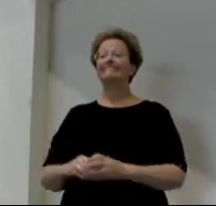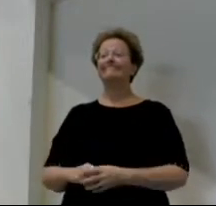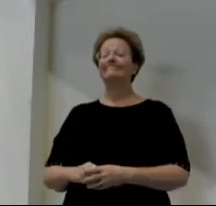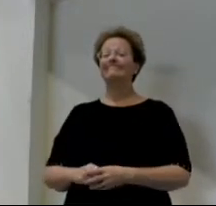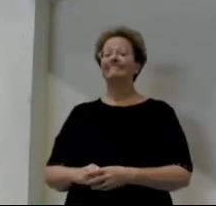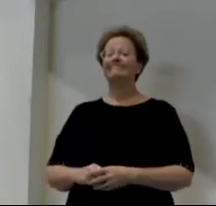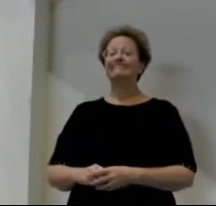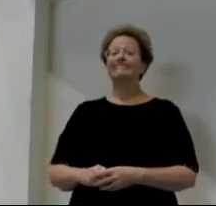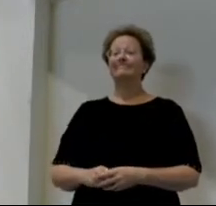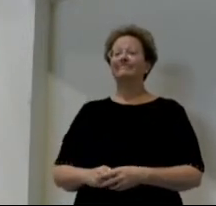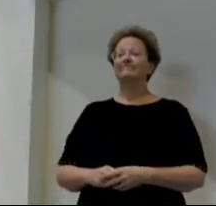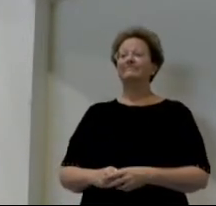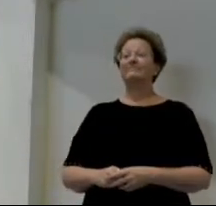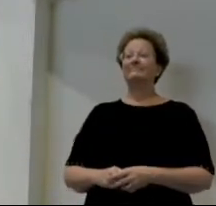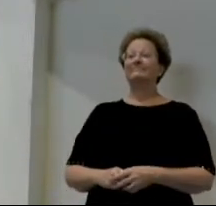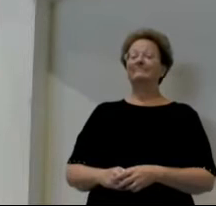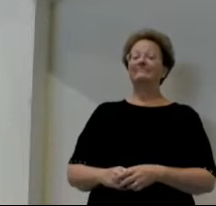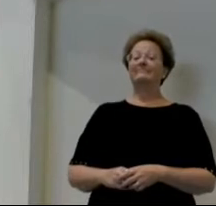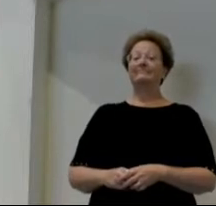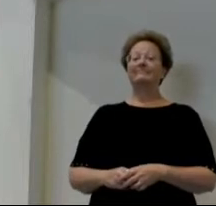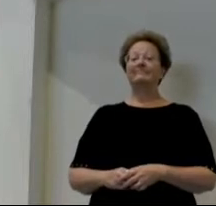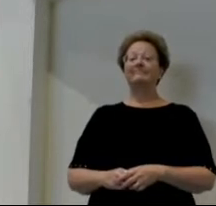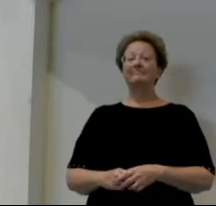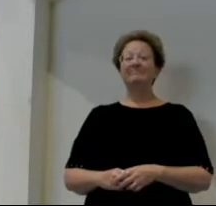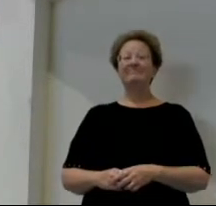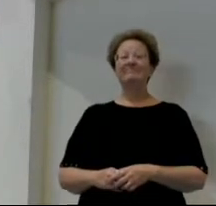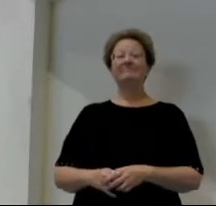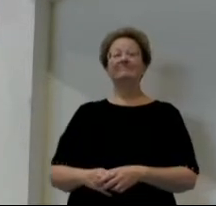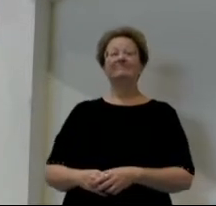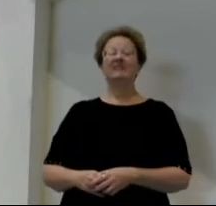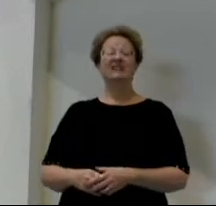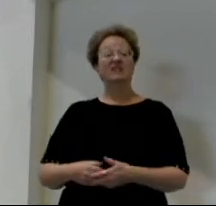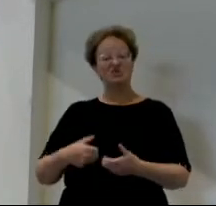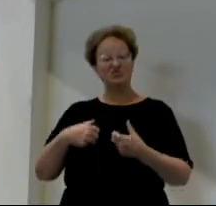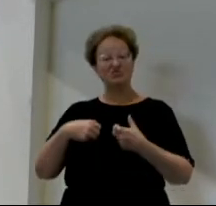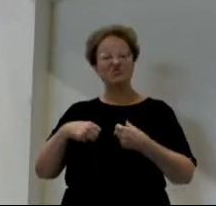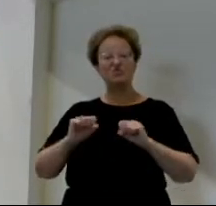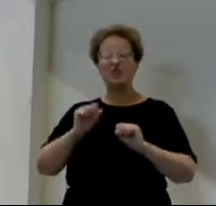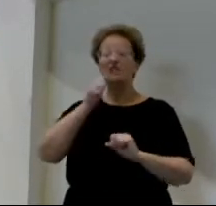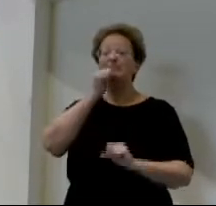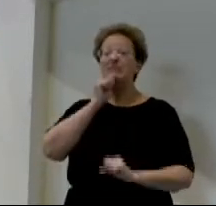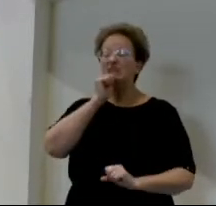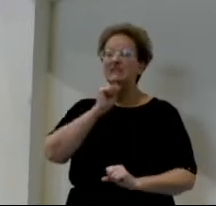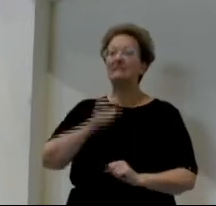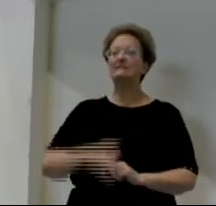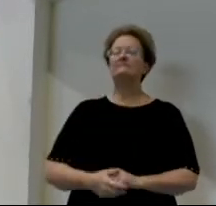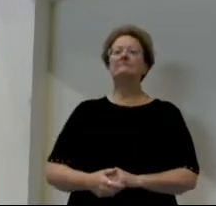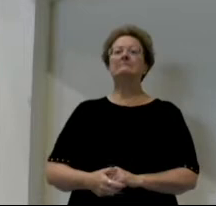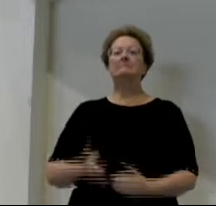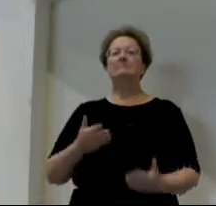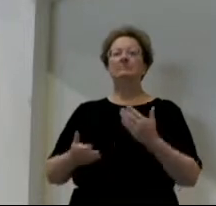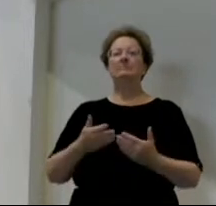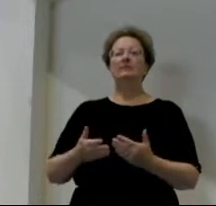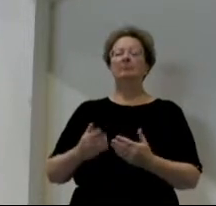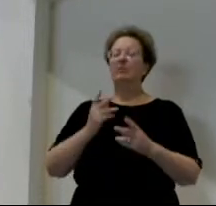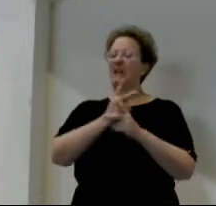have less of a temper and more patience. We resolved to be a more caring